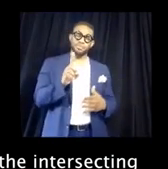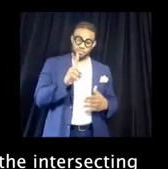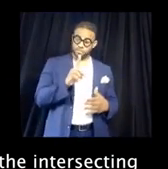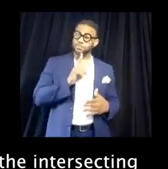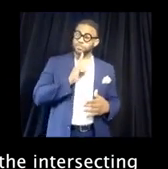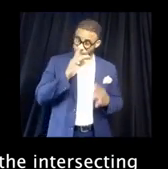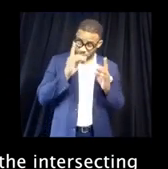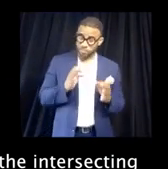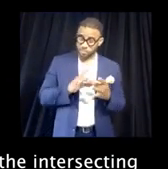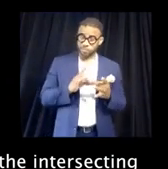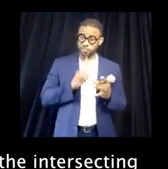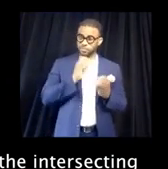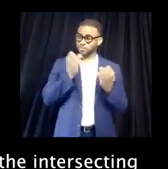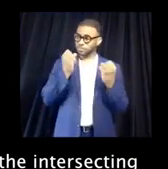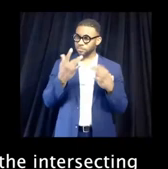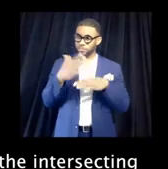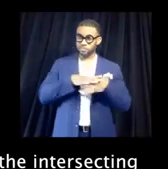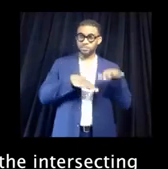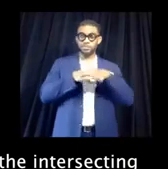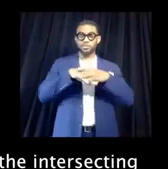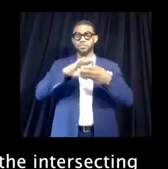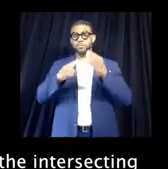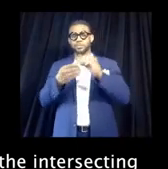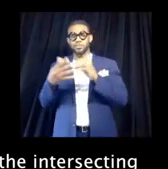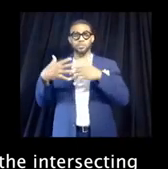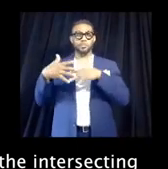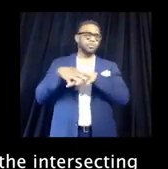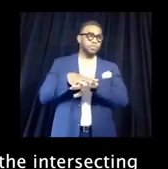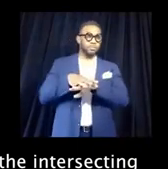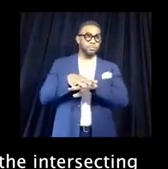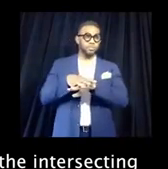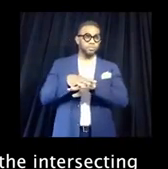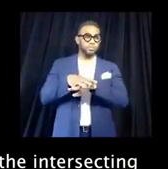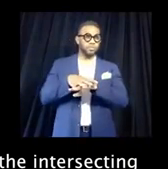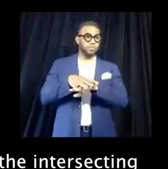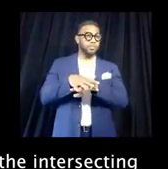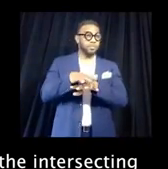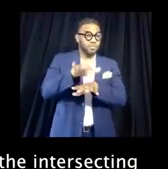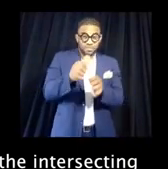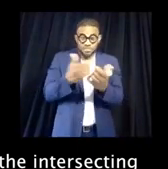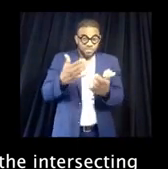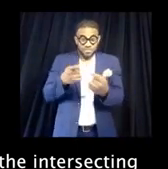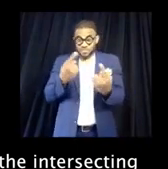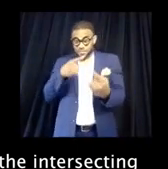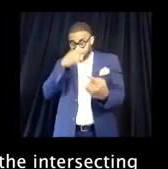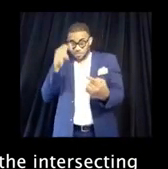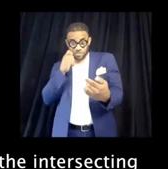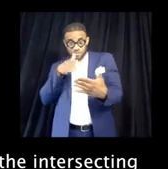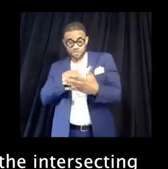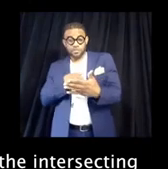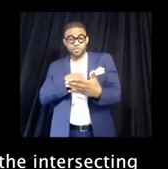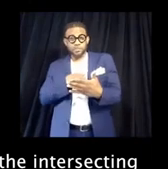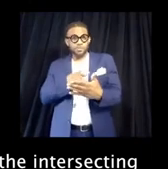racism, but I am arguing that there are multiple stories that are interconnected and intertwined, and that without an